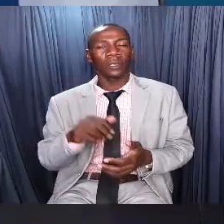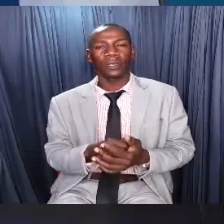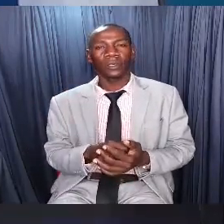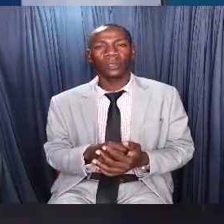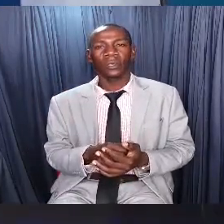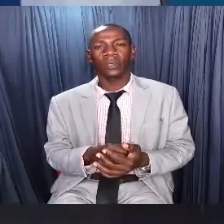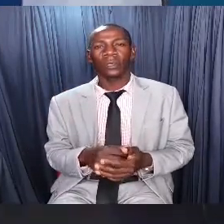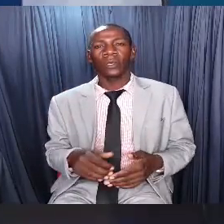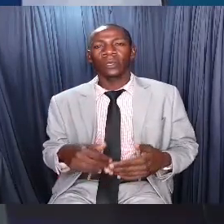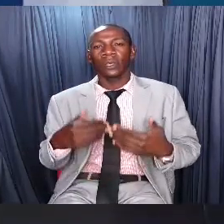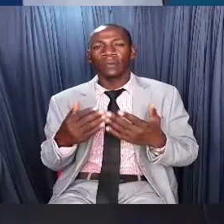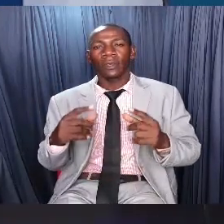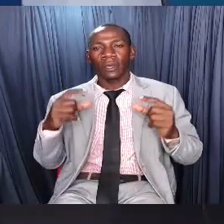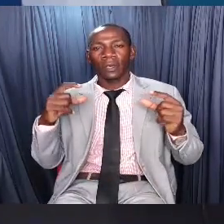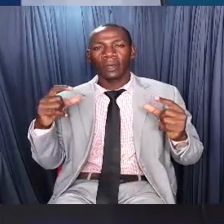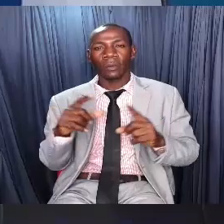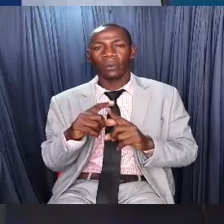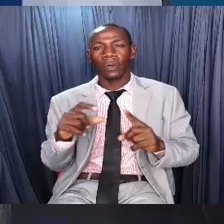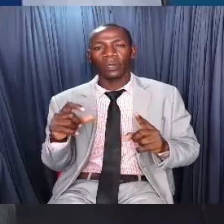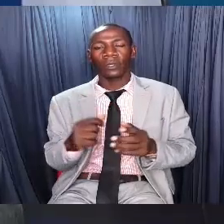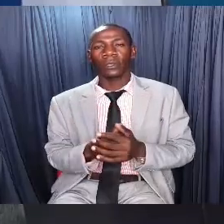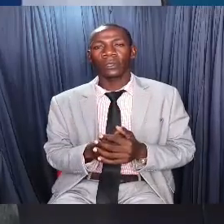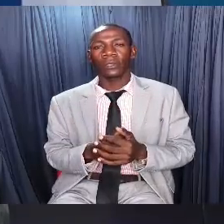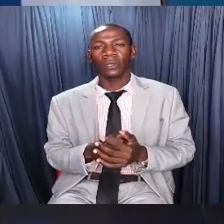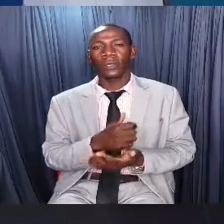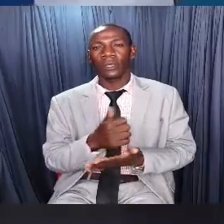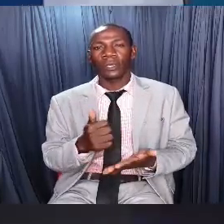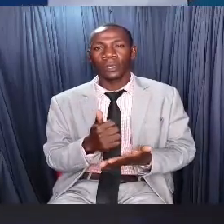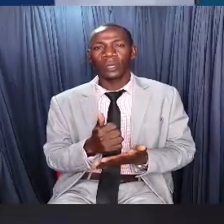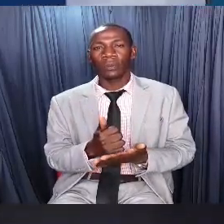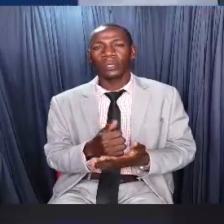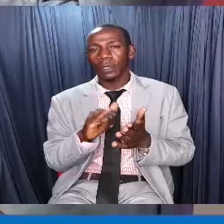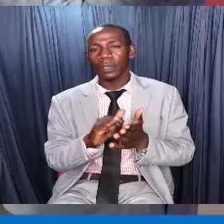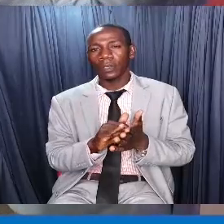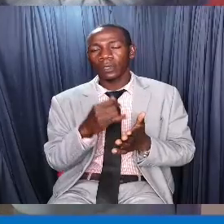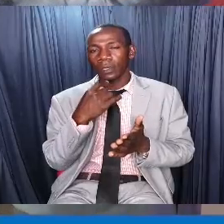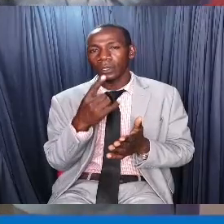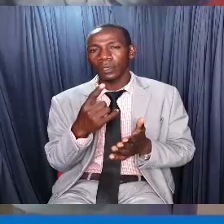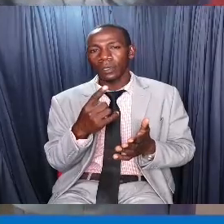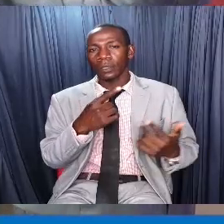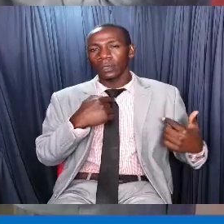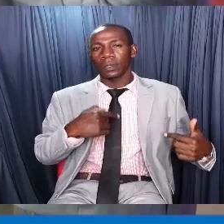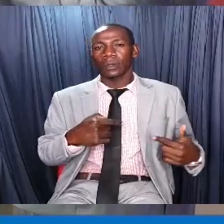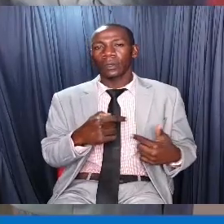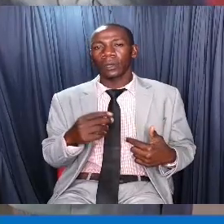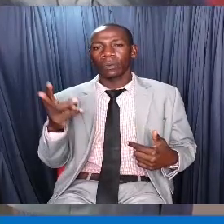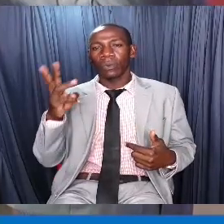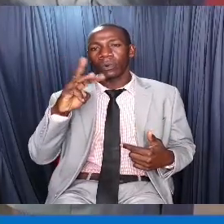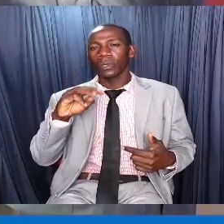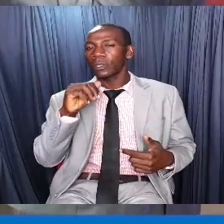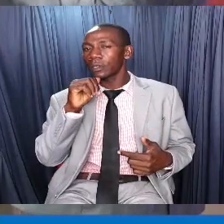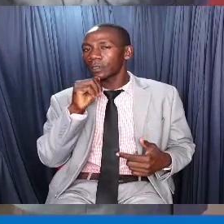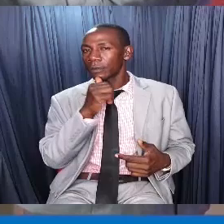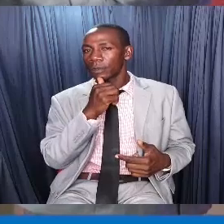yesterday. Akapewa neno kubwa sana. He was given a very big word. Bwana Yesu asifiwe sana. Amen. Moyo wake ulikuwa unasumbuka sana. His heart was